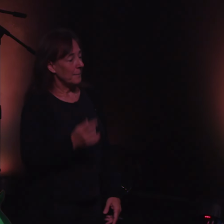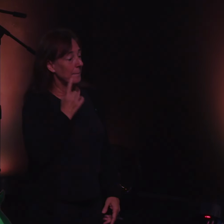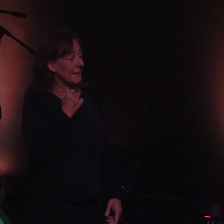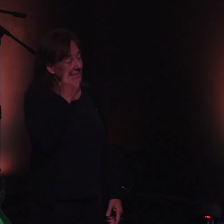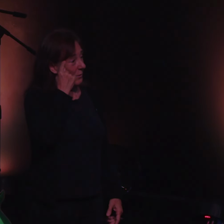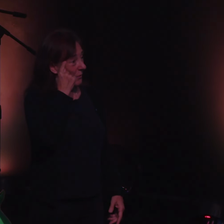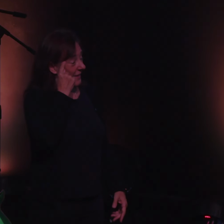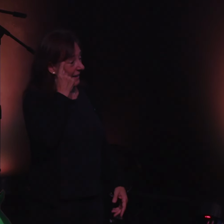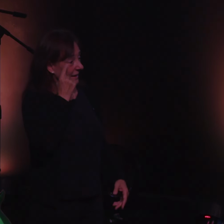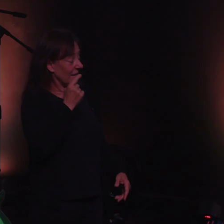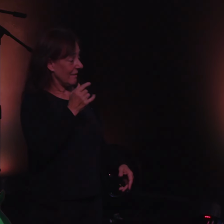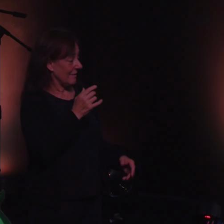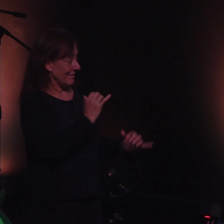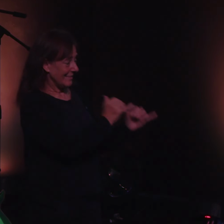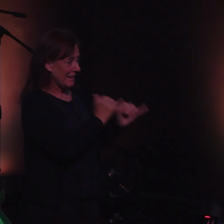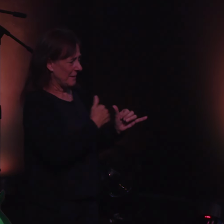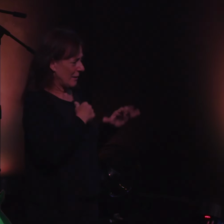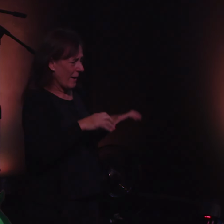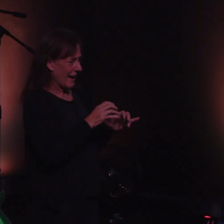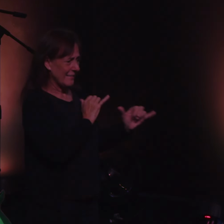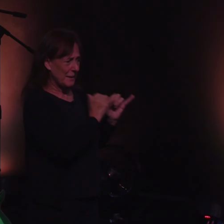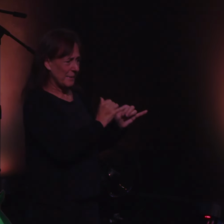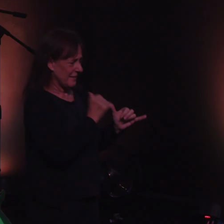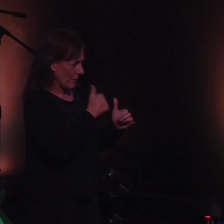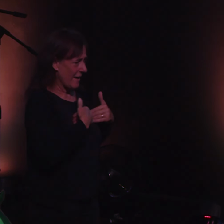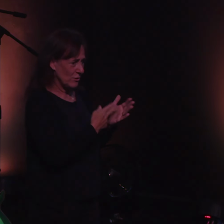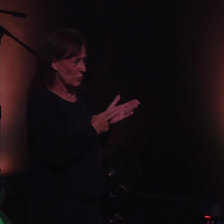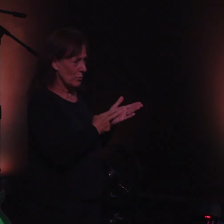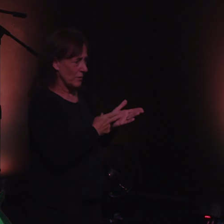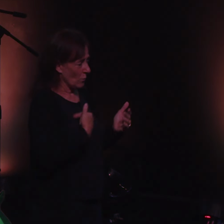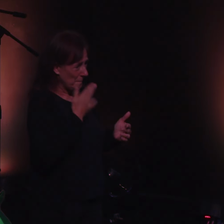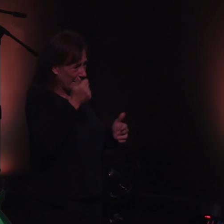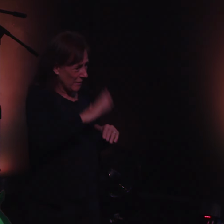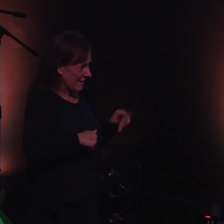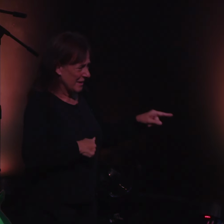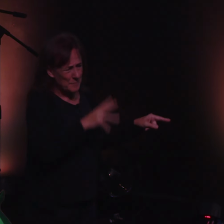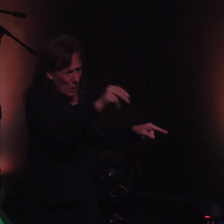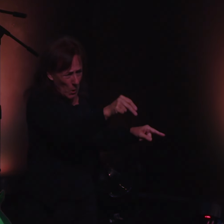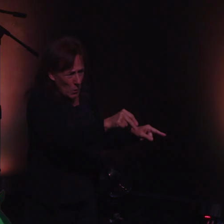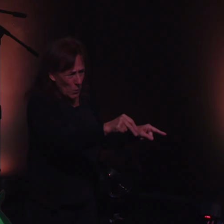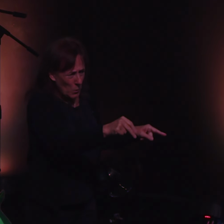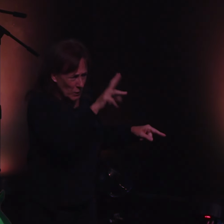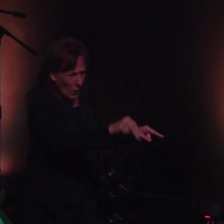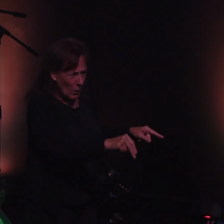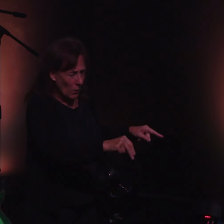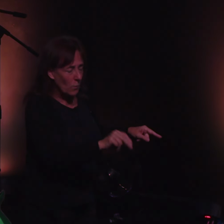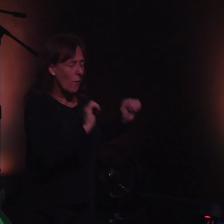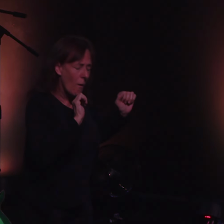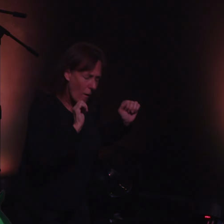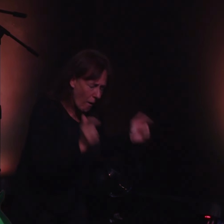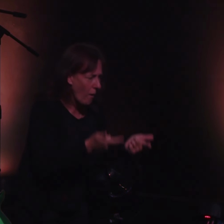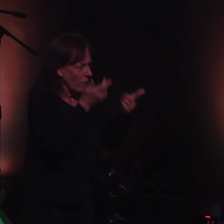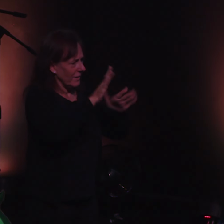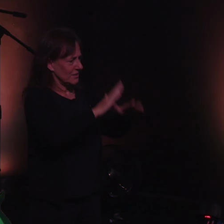think like us? Because they don't act like us? Because they don't have the truth like us? We're better than them? No, it's God's kid, man.